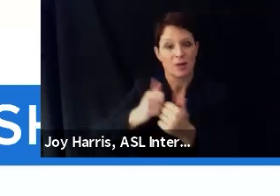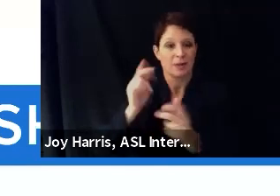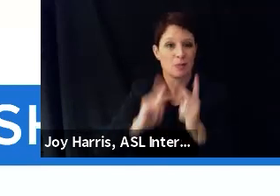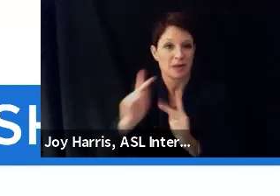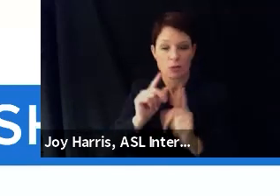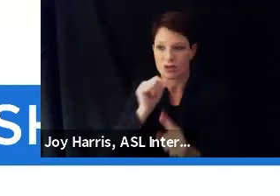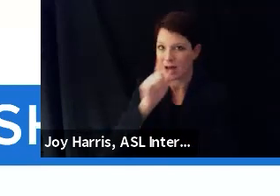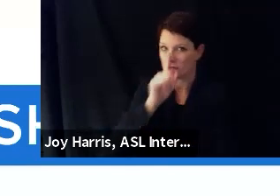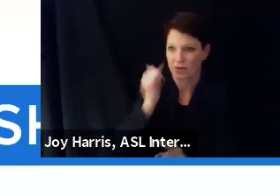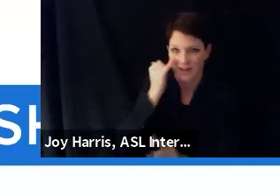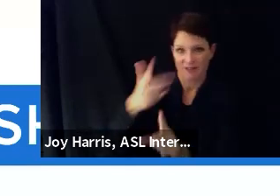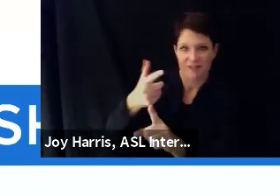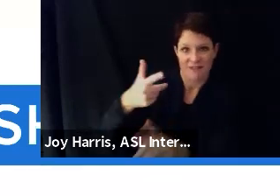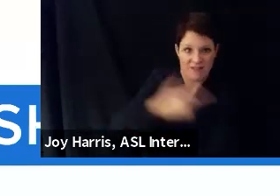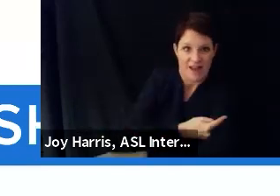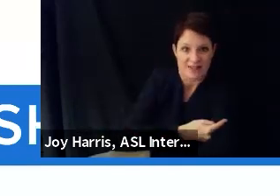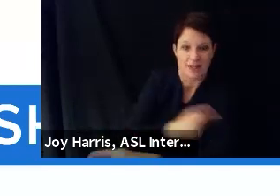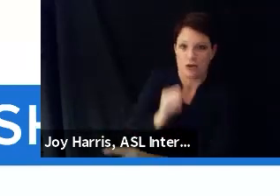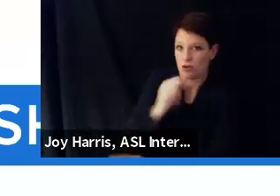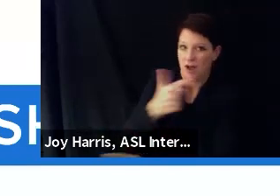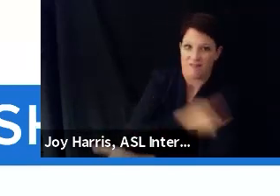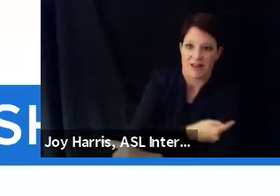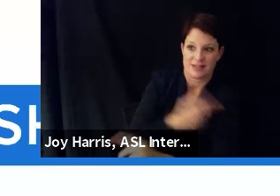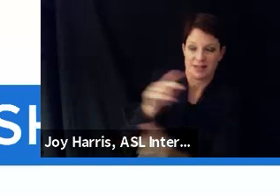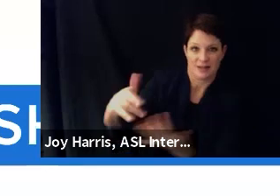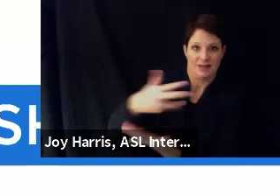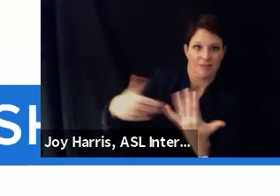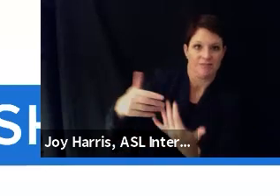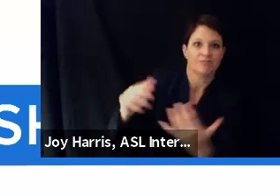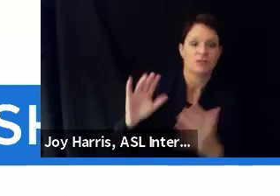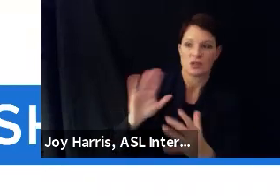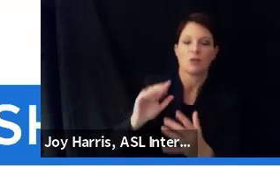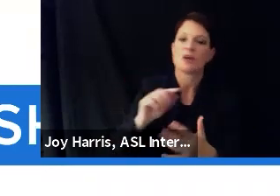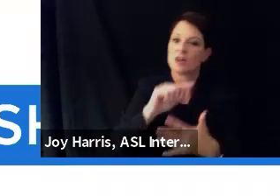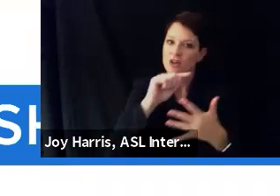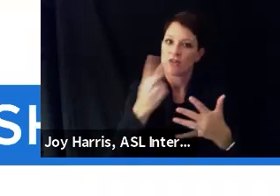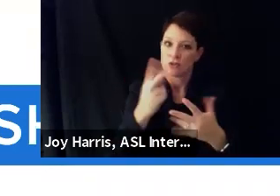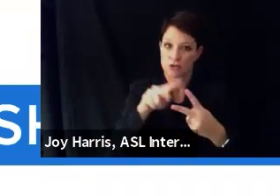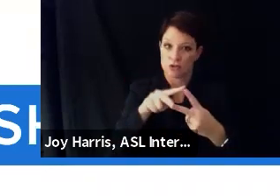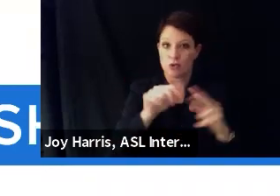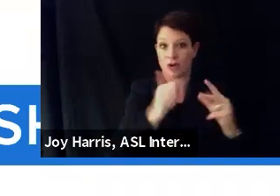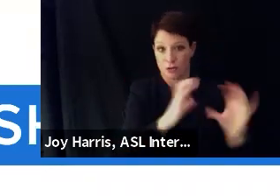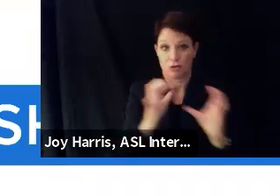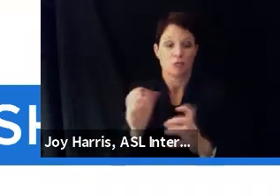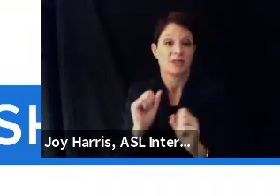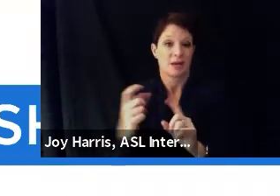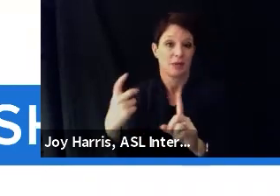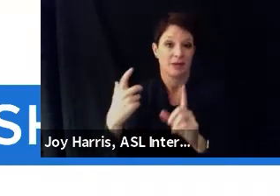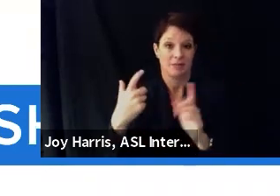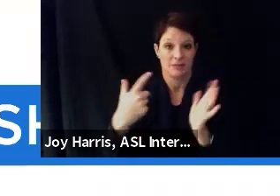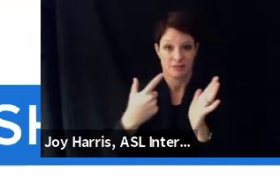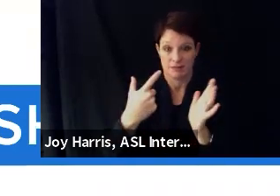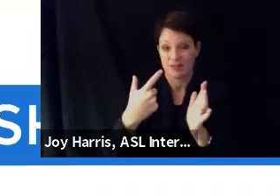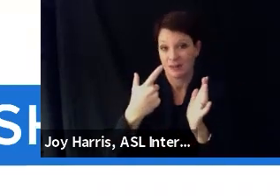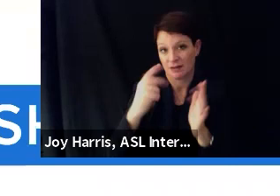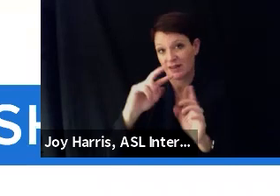not sure if they're vaccinated against COVID. So those 2 groups of people can receive Pfizer